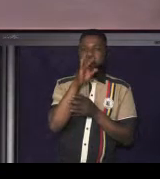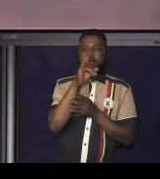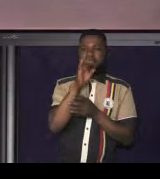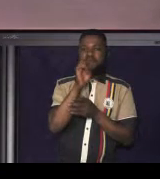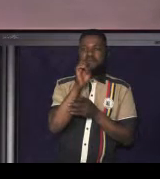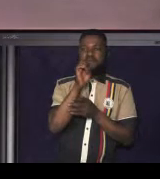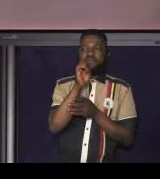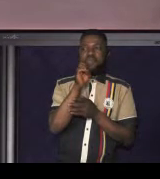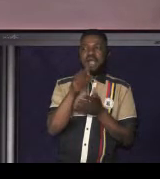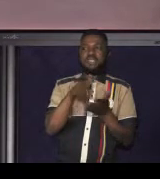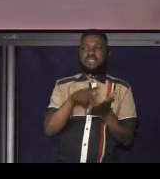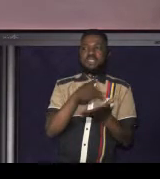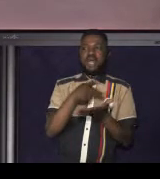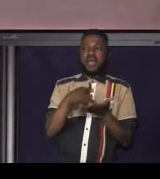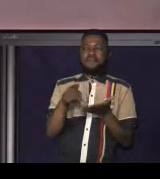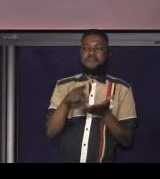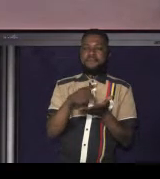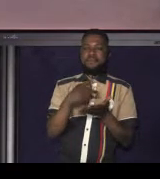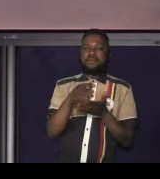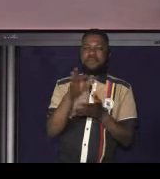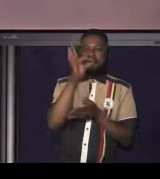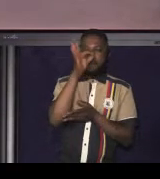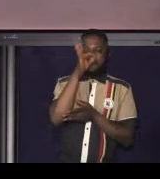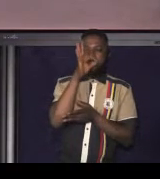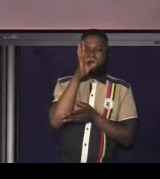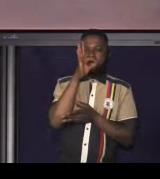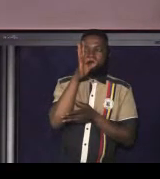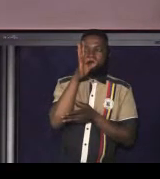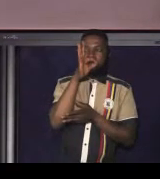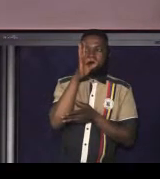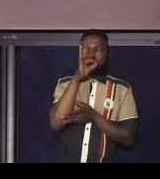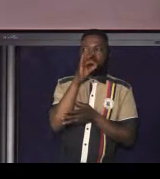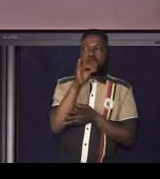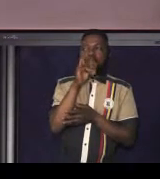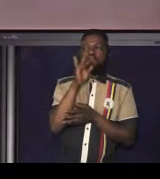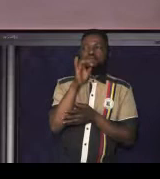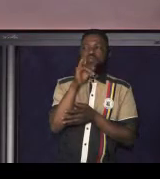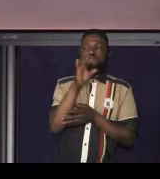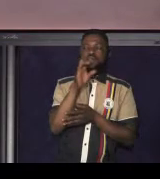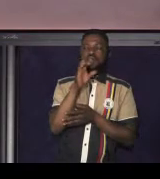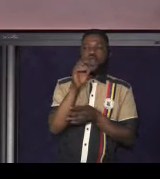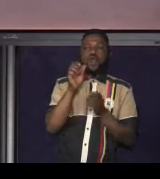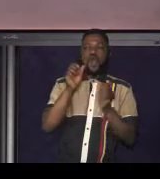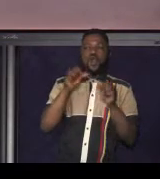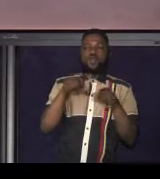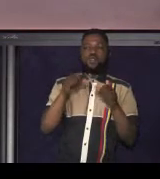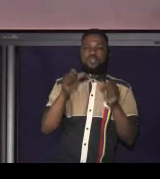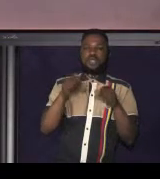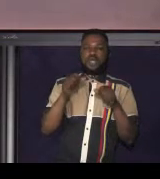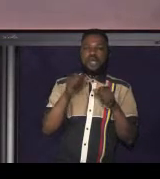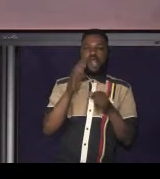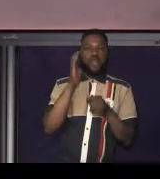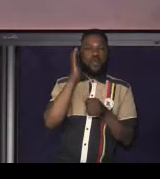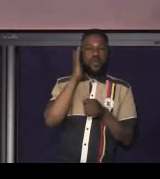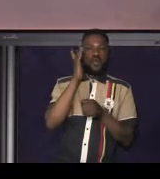calf, Sam, fork, york,